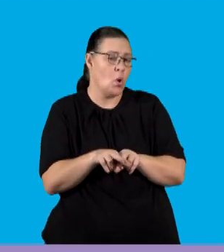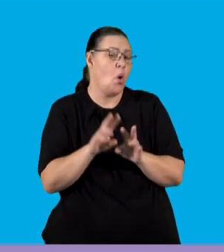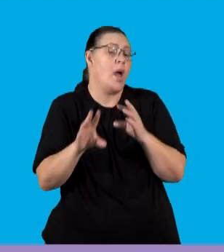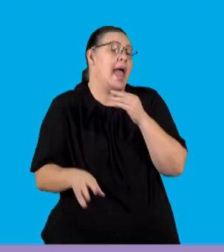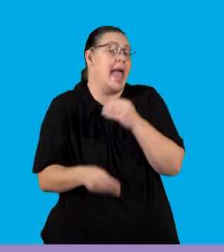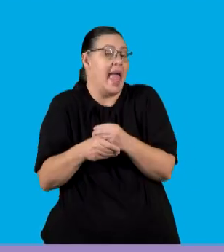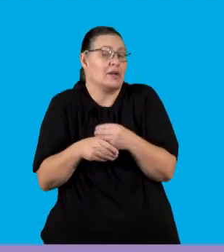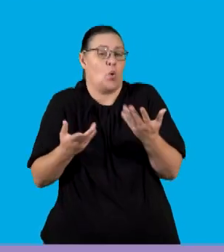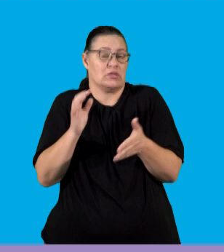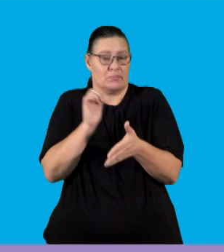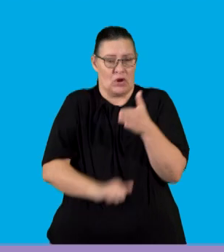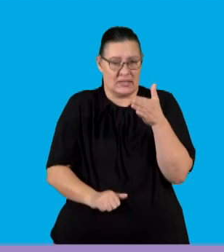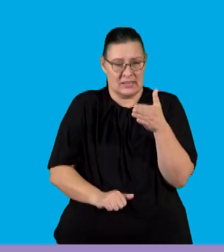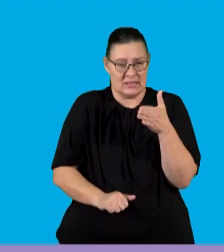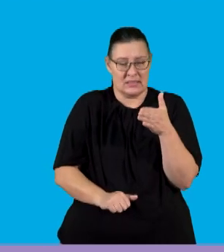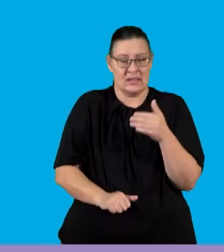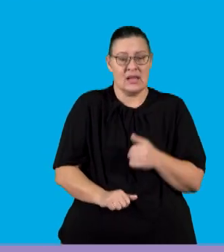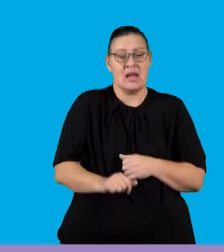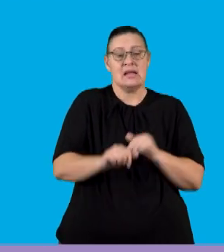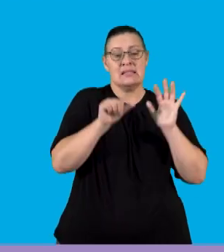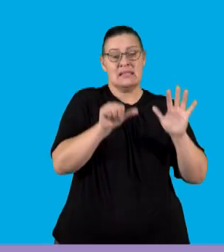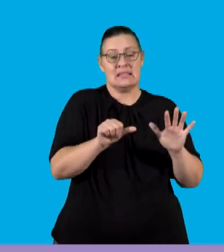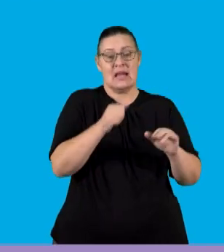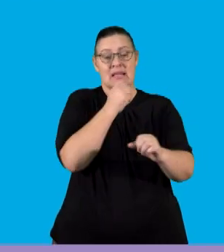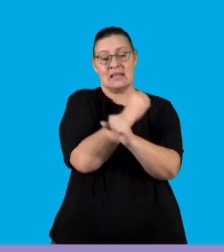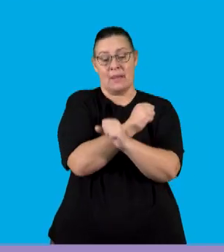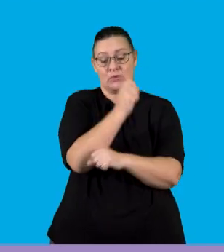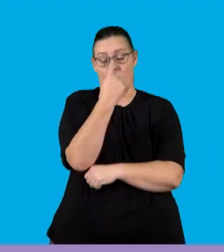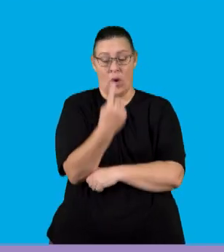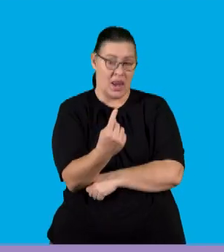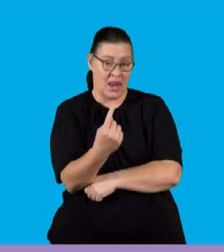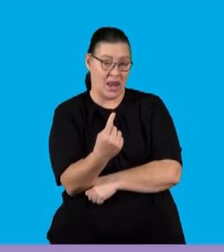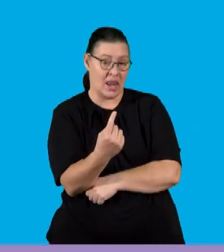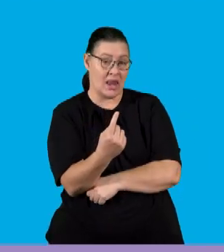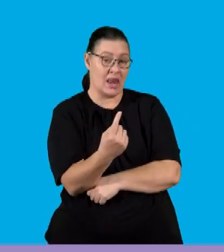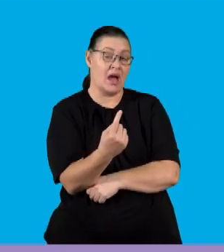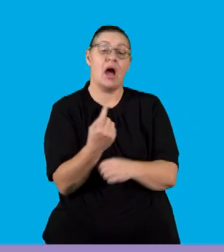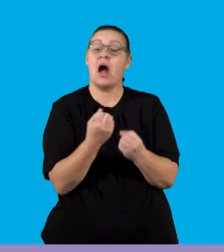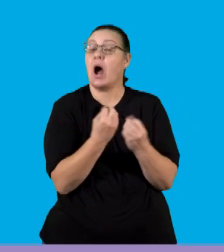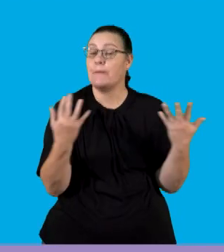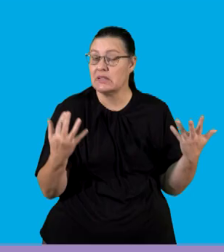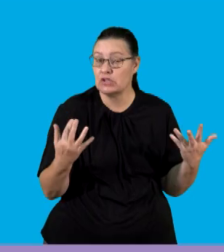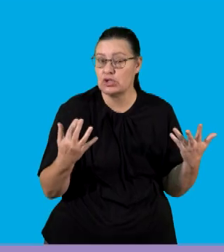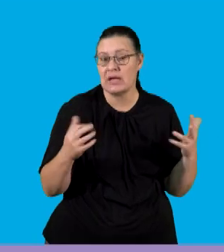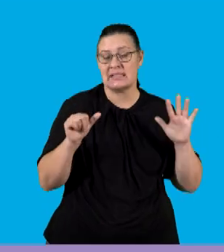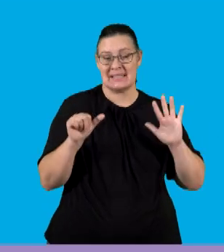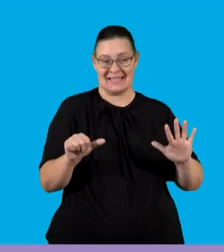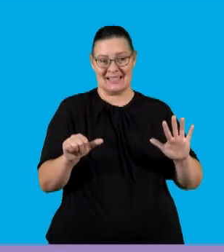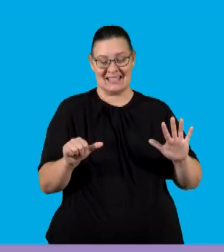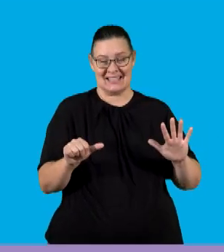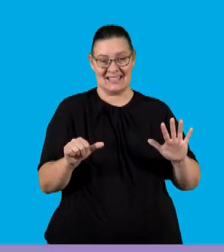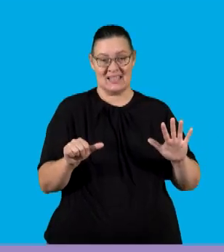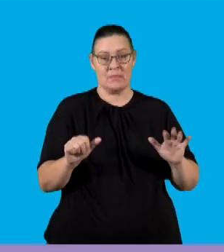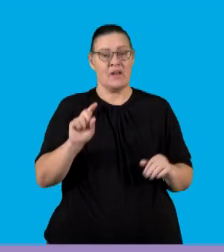we are going to add or subtract. So what is 6 multiplied by 1? We know that 6 multiplied by 1 is